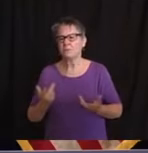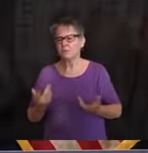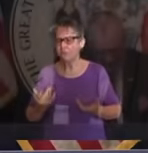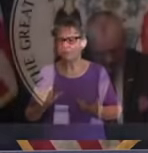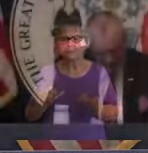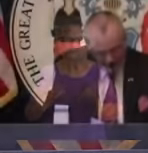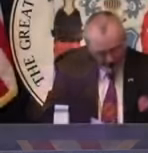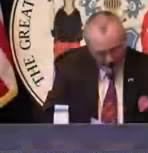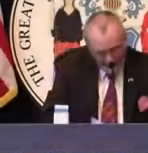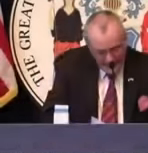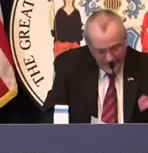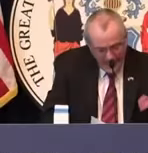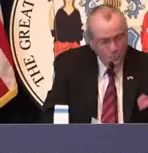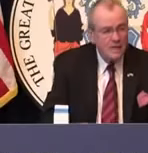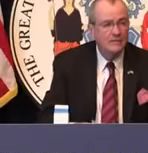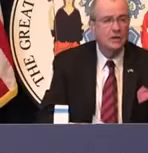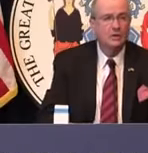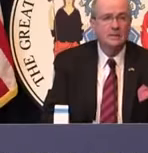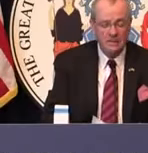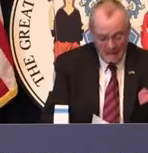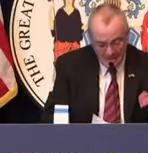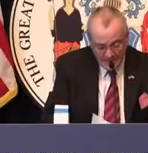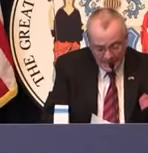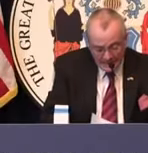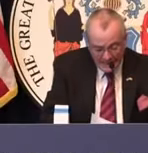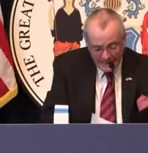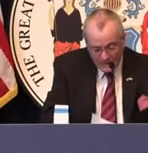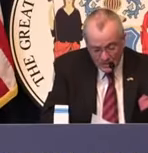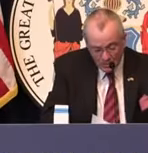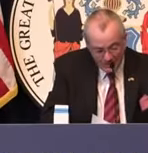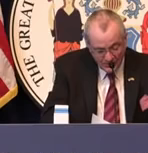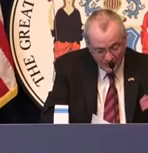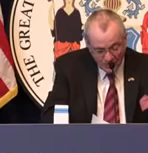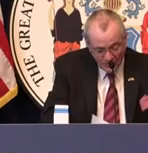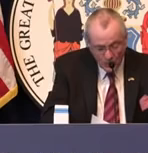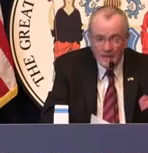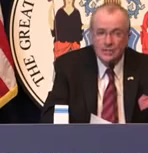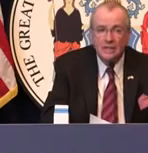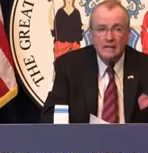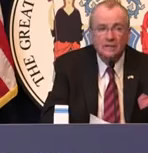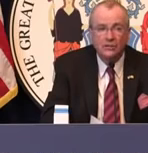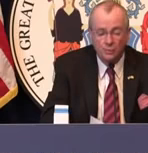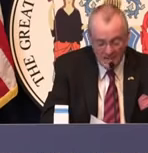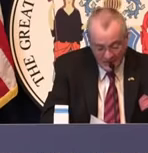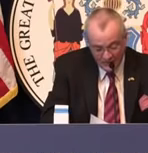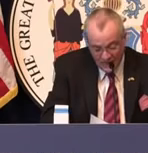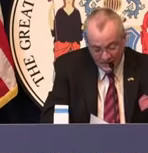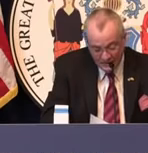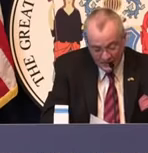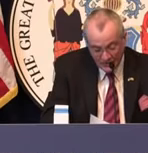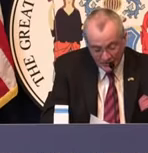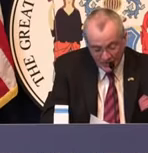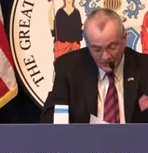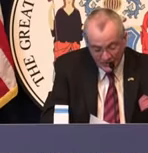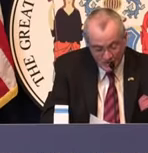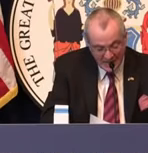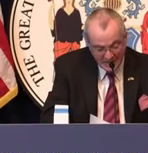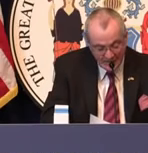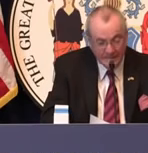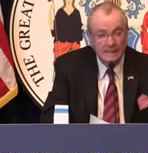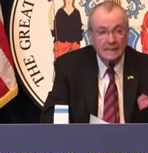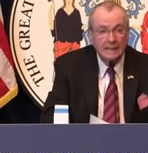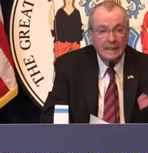can. As we have noted time and again at these briefings, one of the greatest challenges we have faced throughout